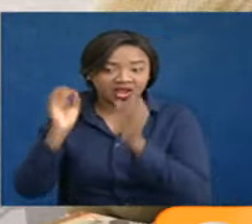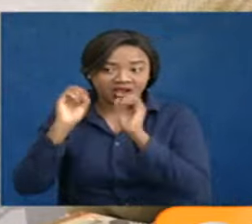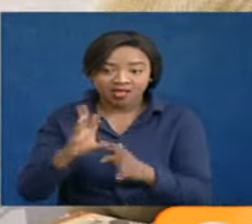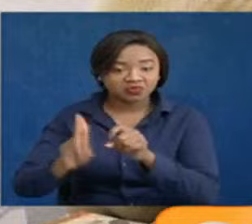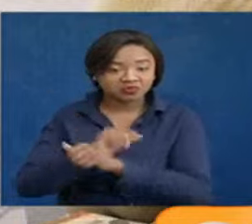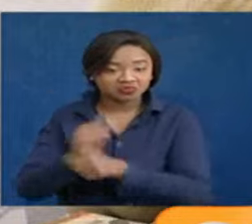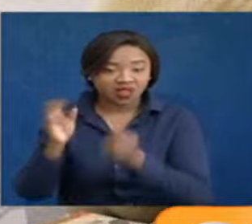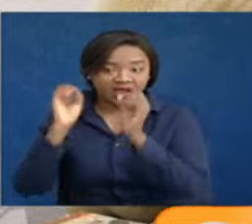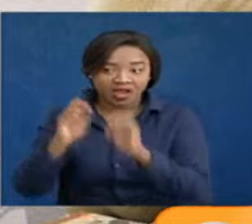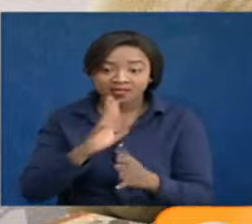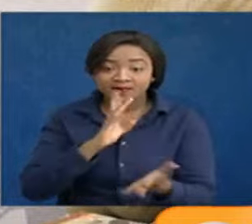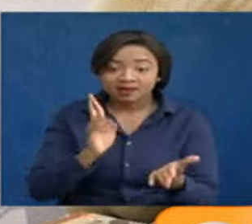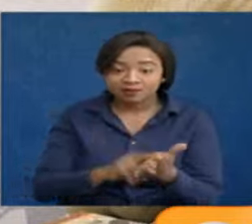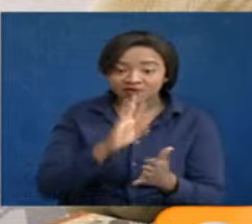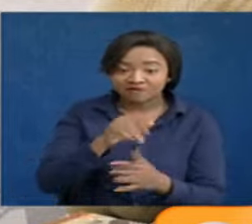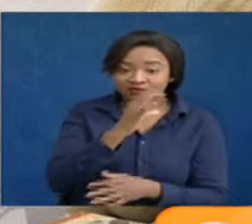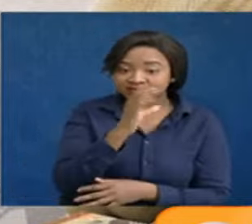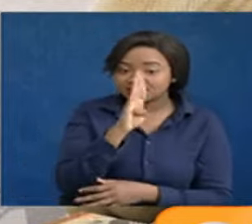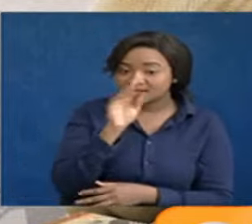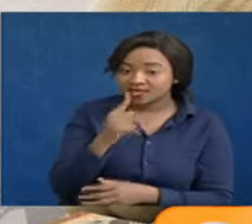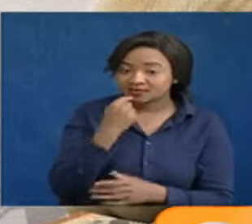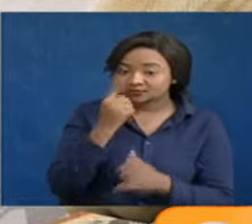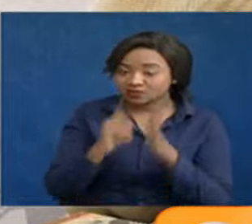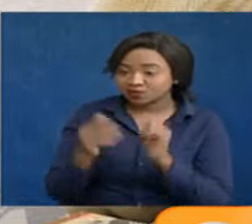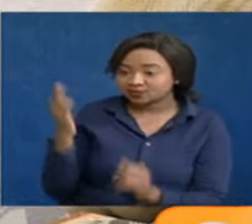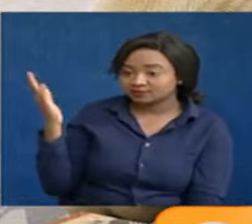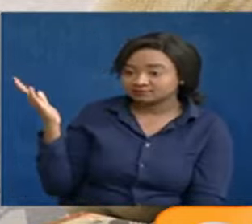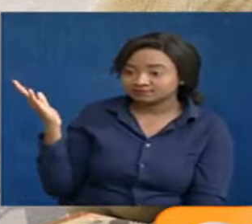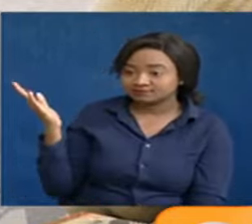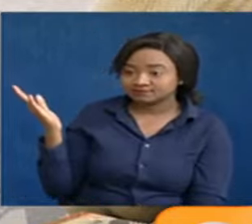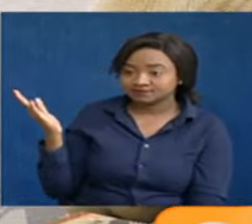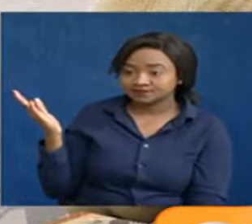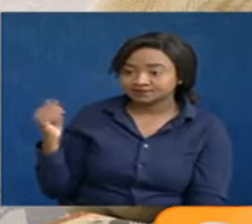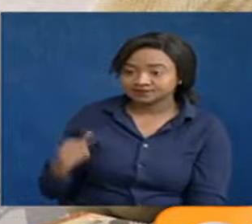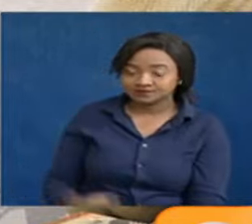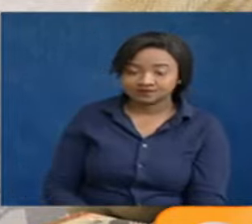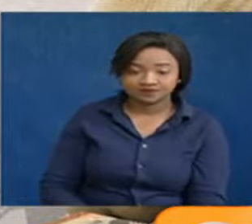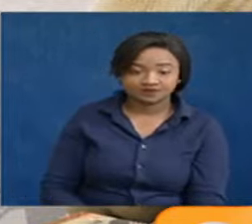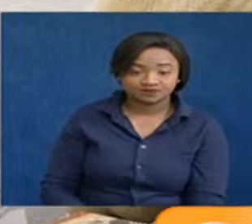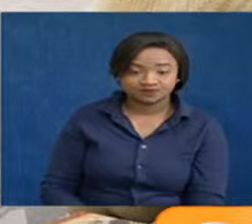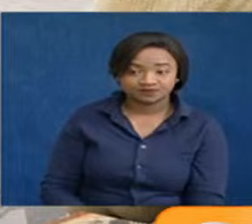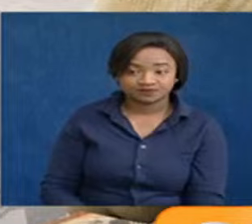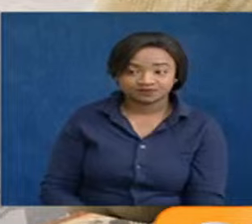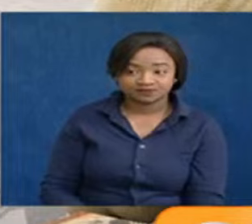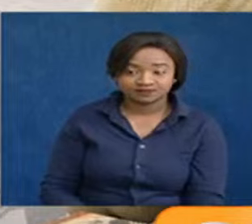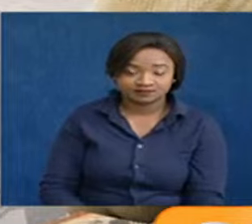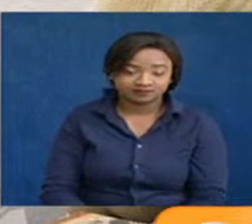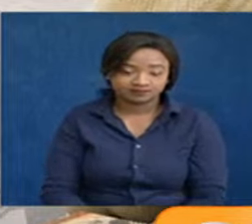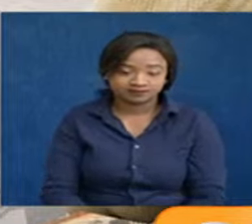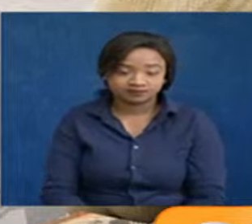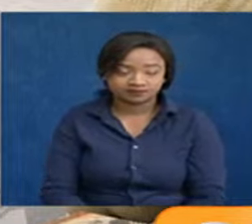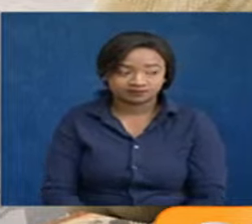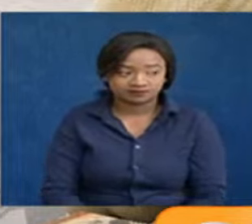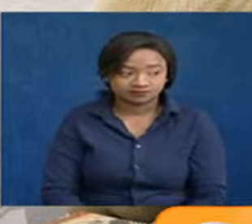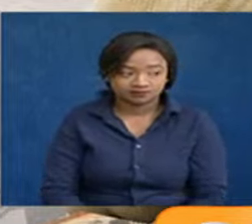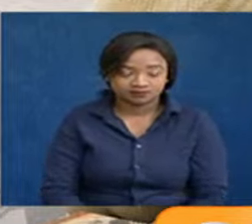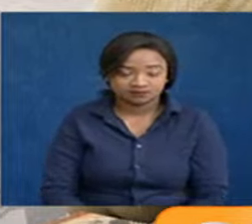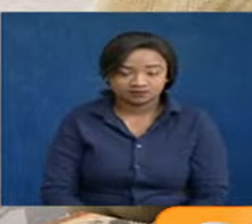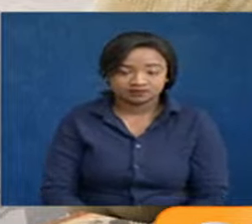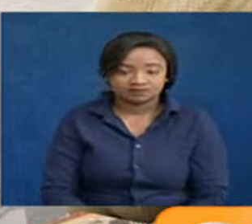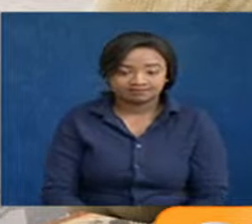the Central Bank of Kenya, Nairobi City County, for instance, has 6.4 billion shillings lying idle at the